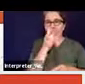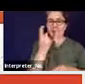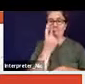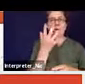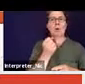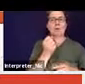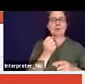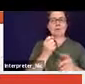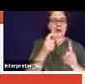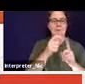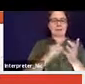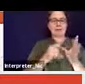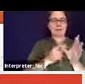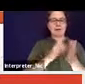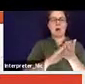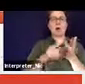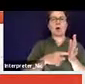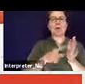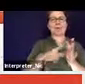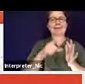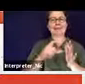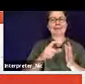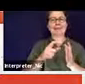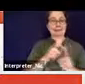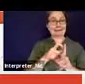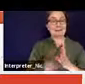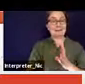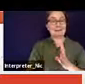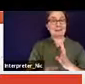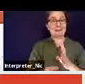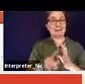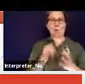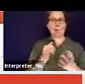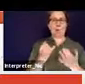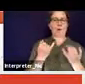disability or disorder, as so many people are fearful of such disorders.